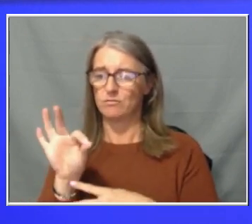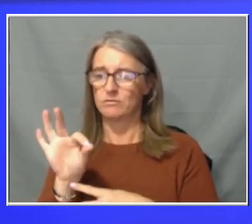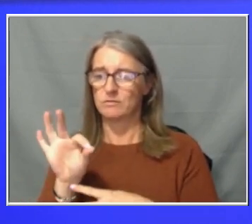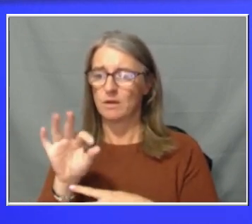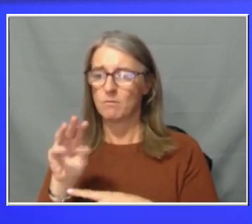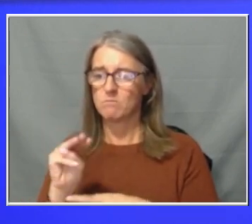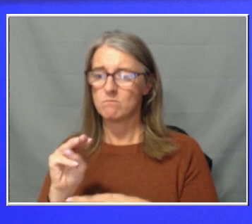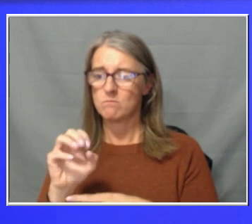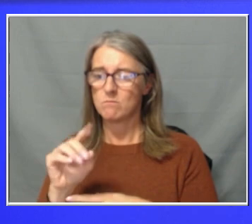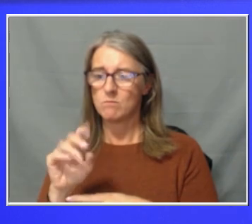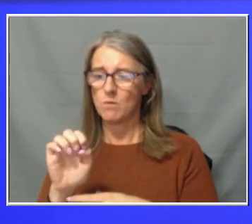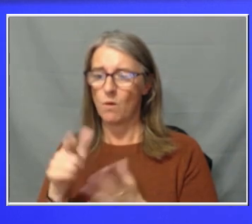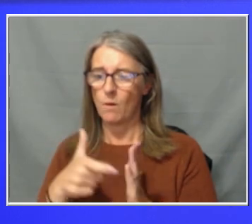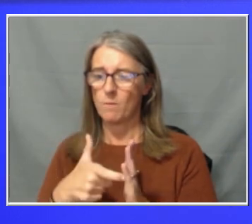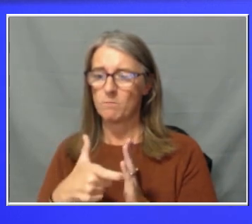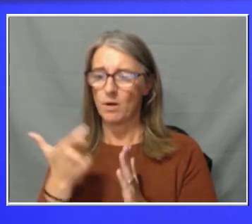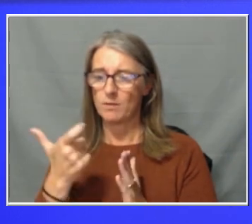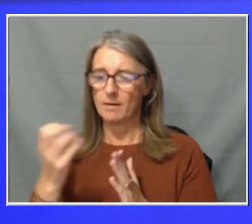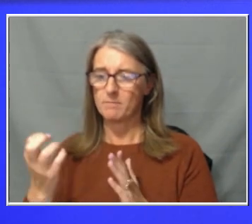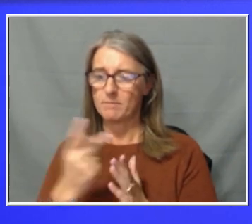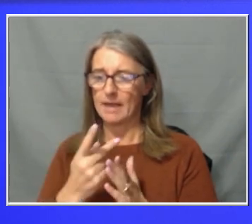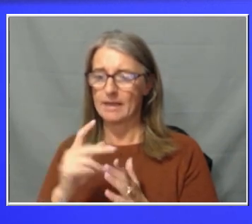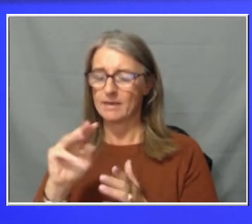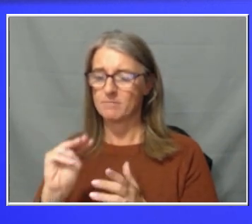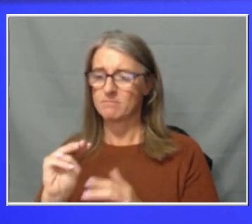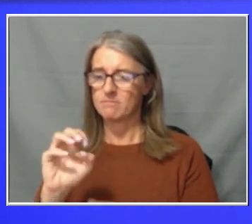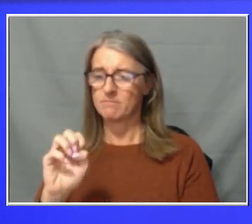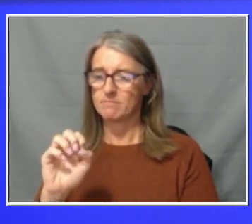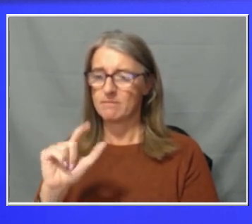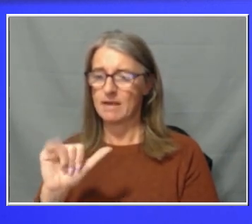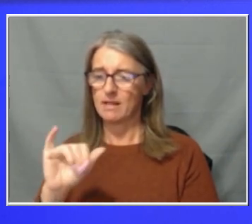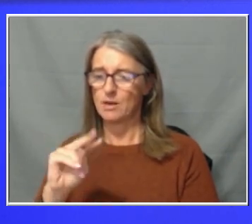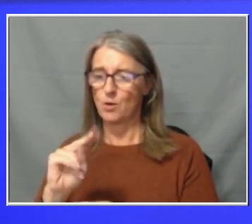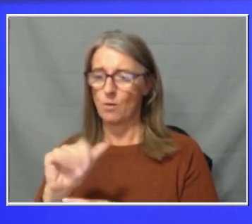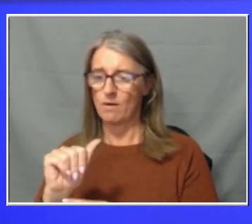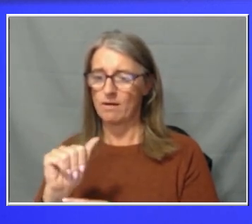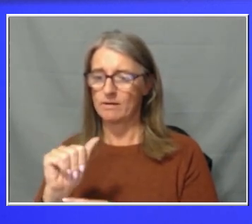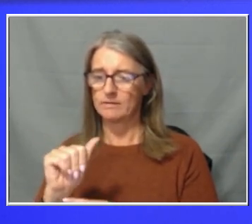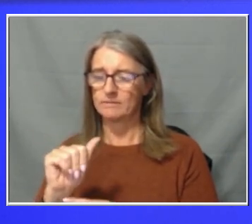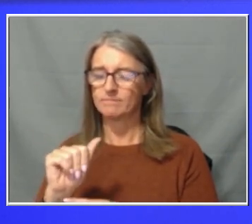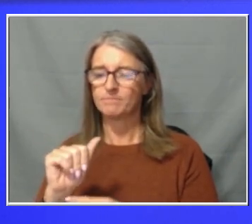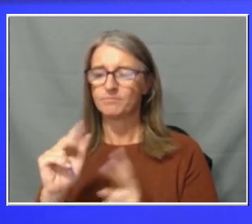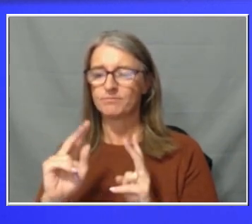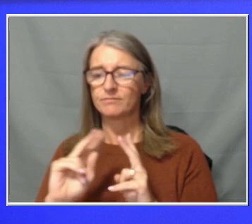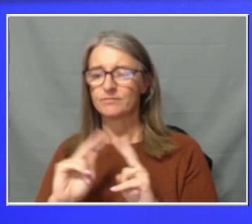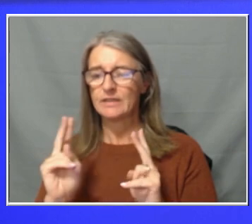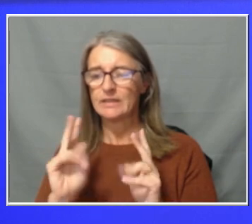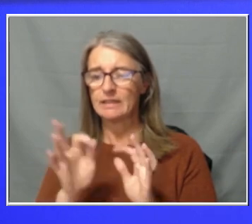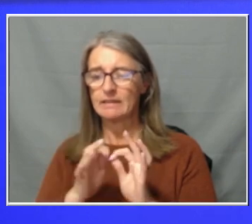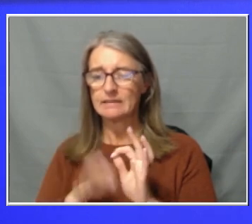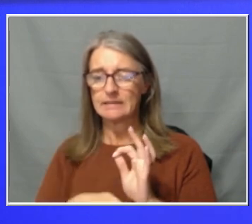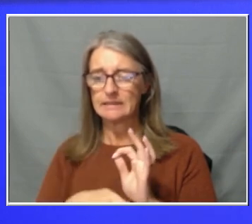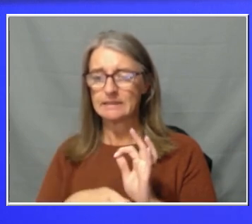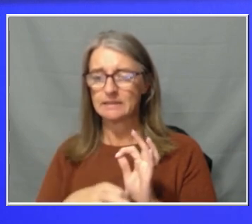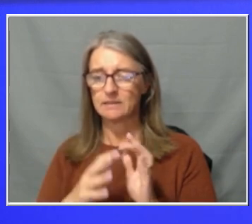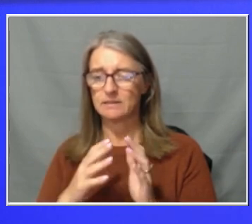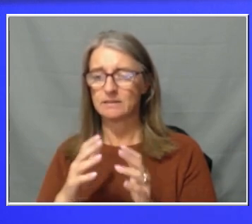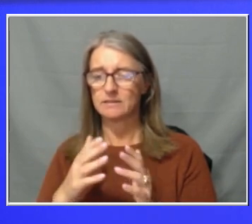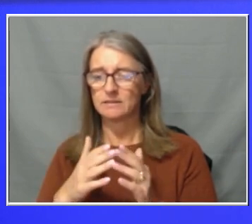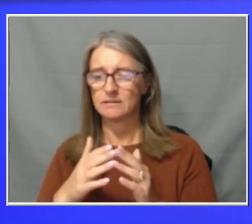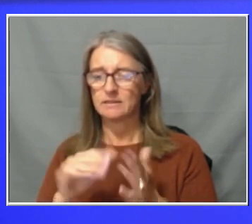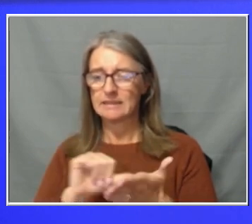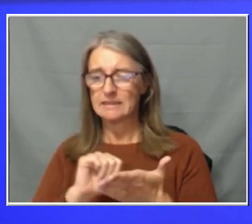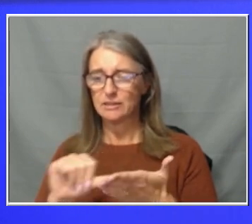mole and biopsied it, and that has come back as melanoma. At the very least there, we're going to be doing a wide local excision, which